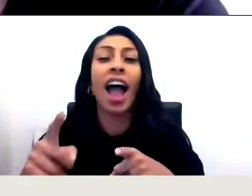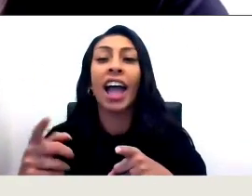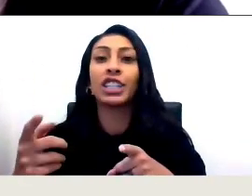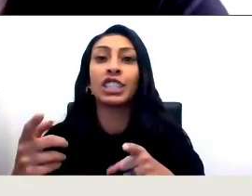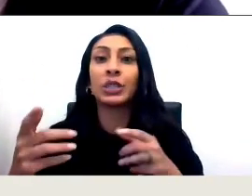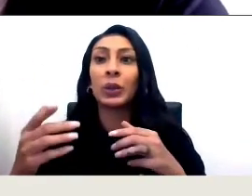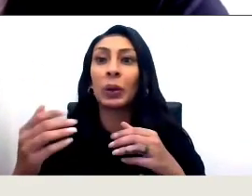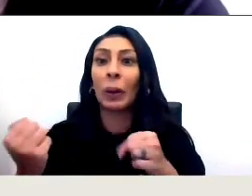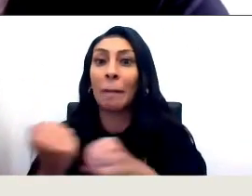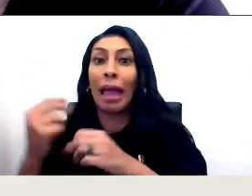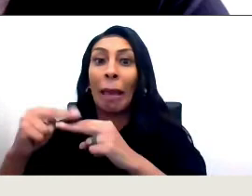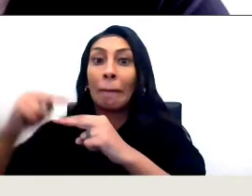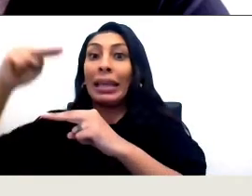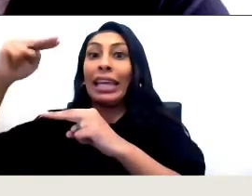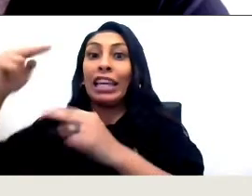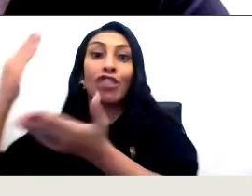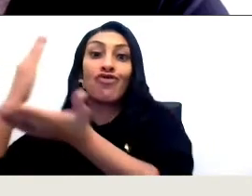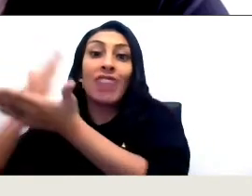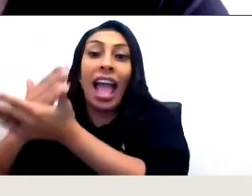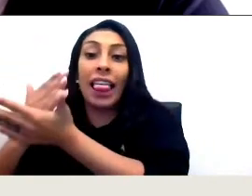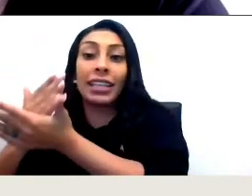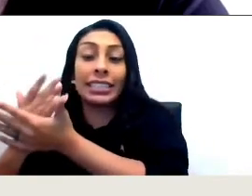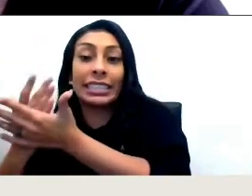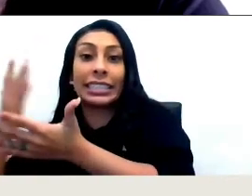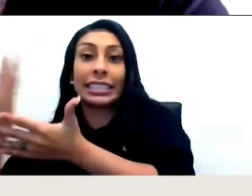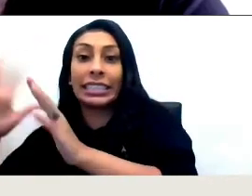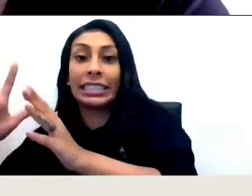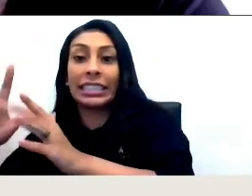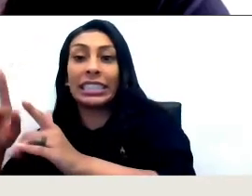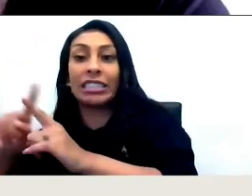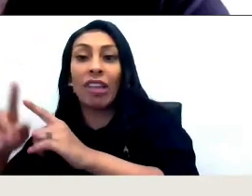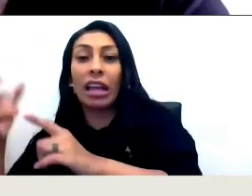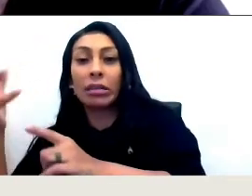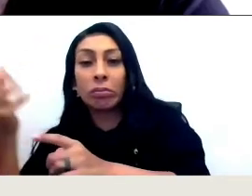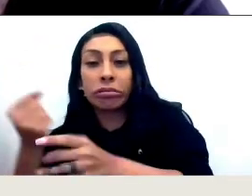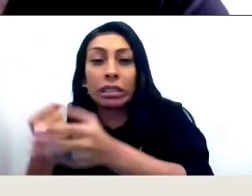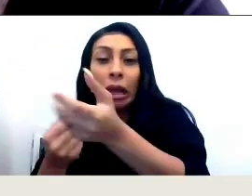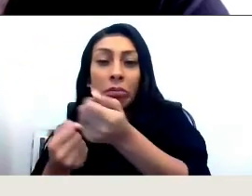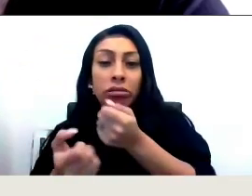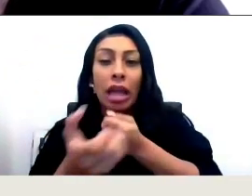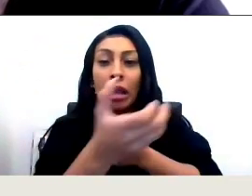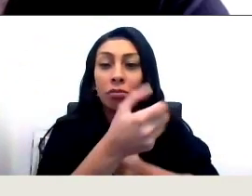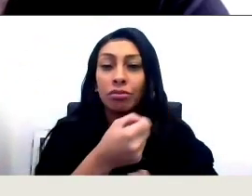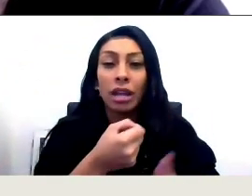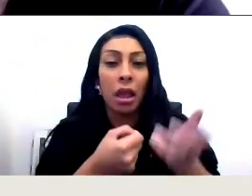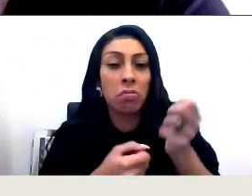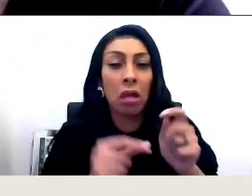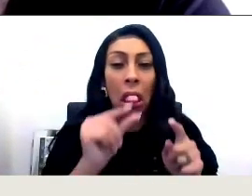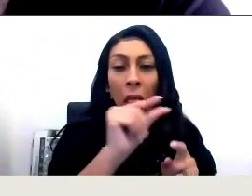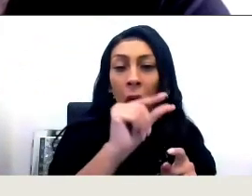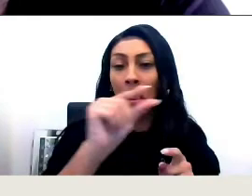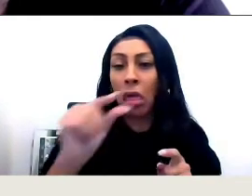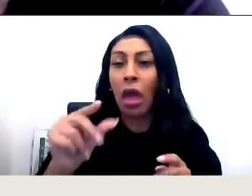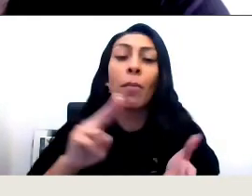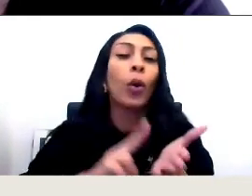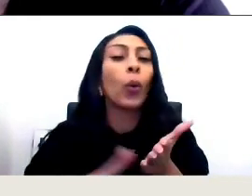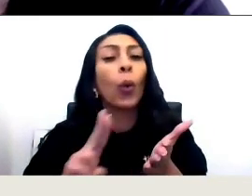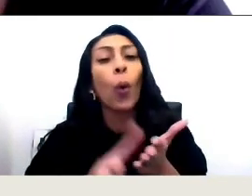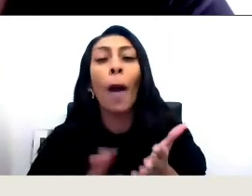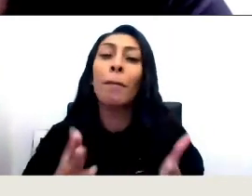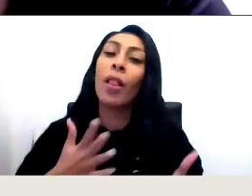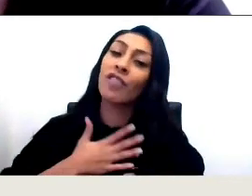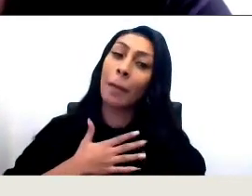for that unreality by maybe bringing little bits of what was normal to me back